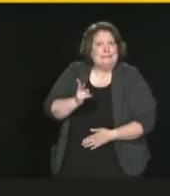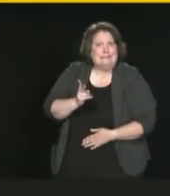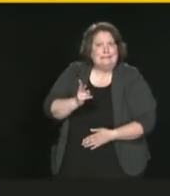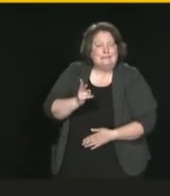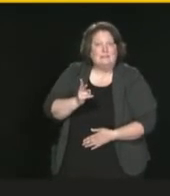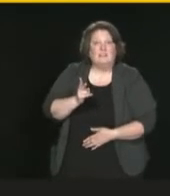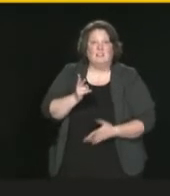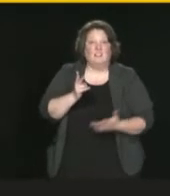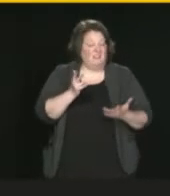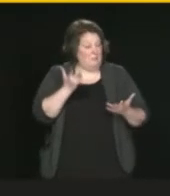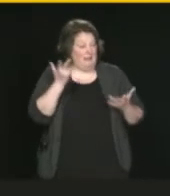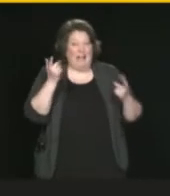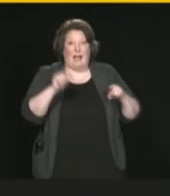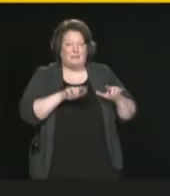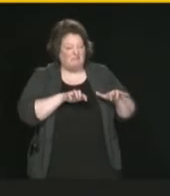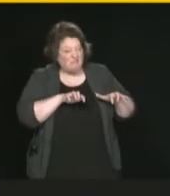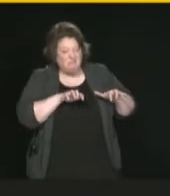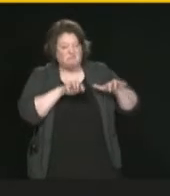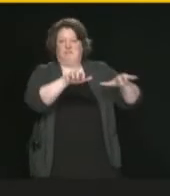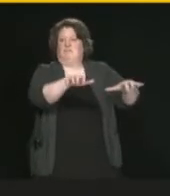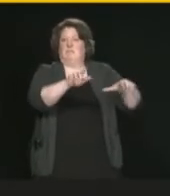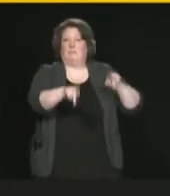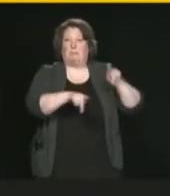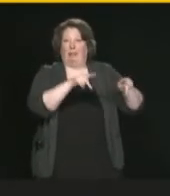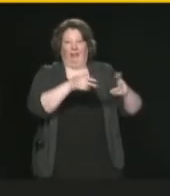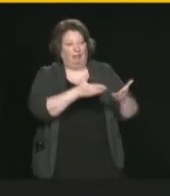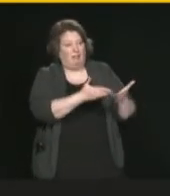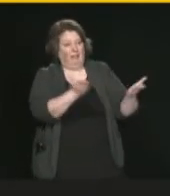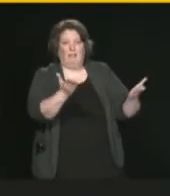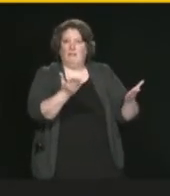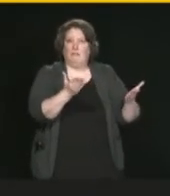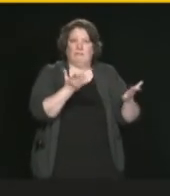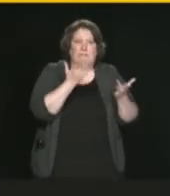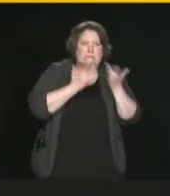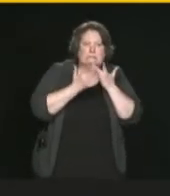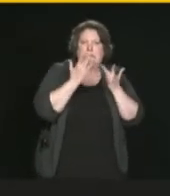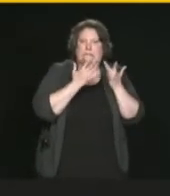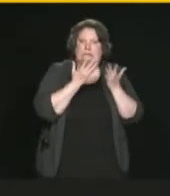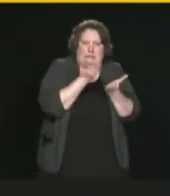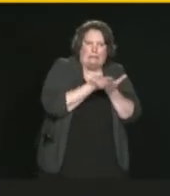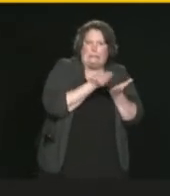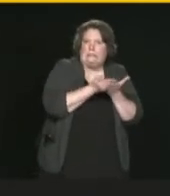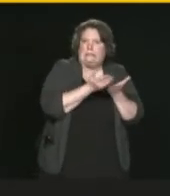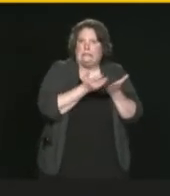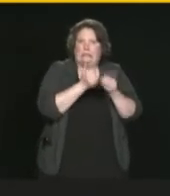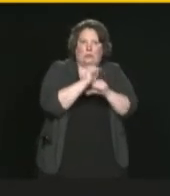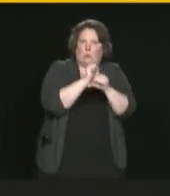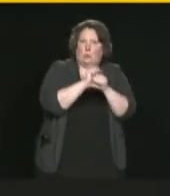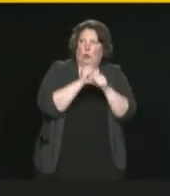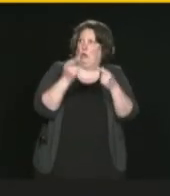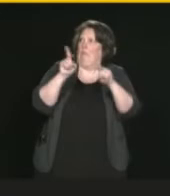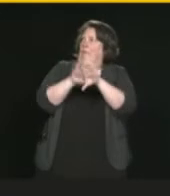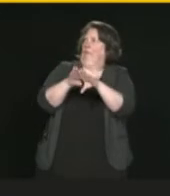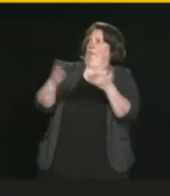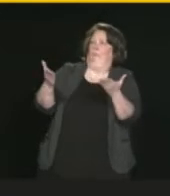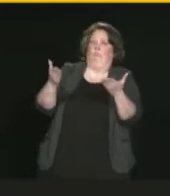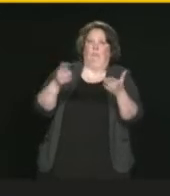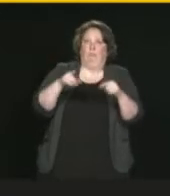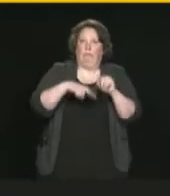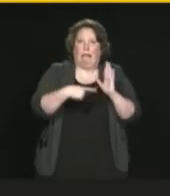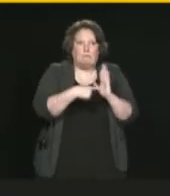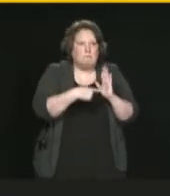were in a situation where they no longer had any income, they no longer had a paycheck to buy groceries or pay their